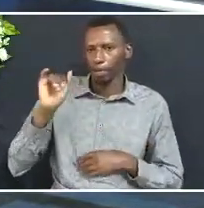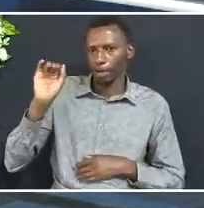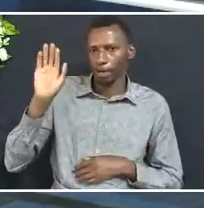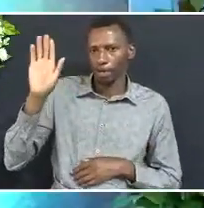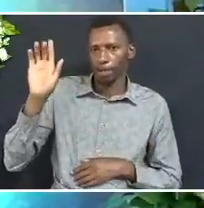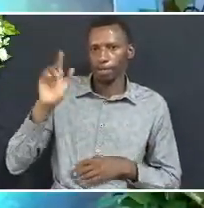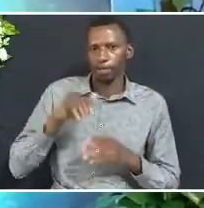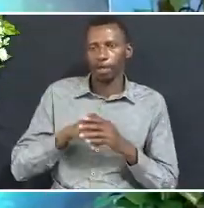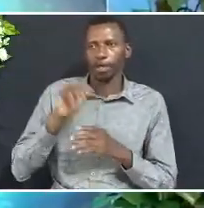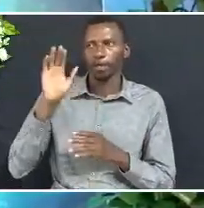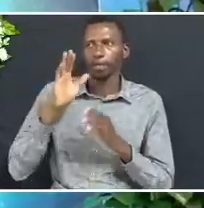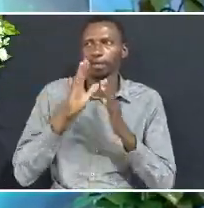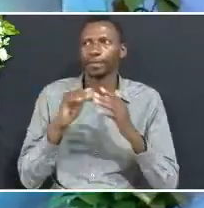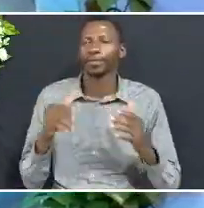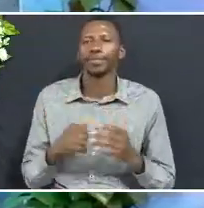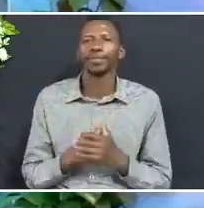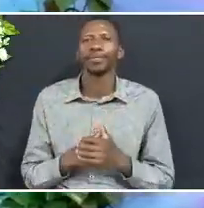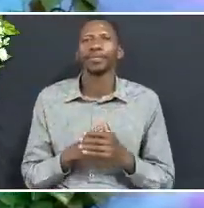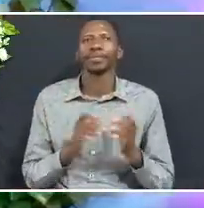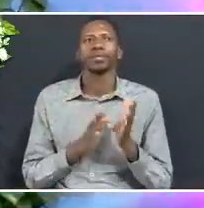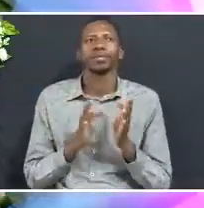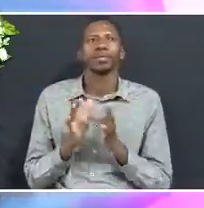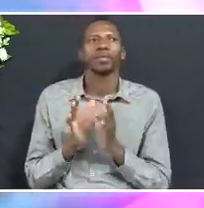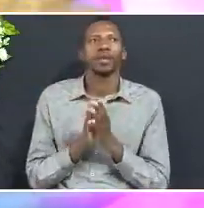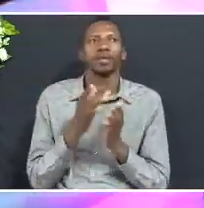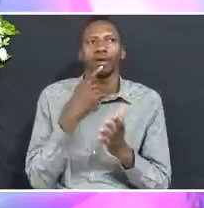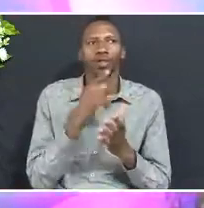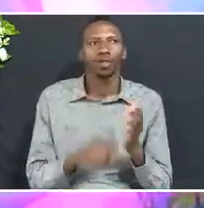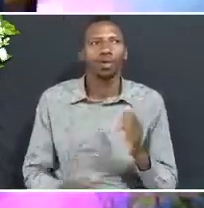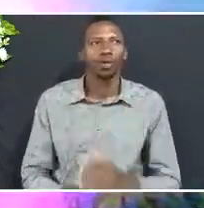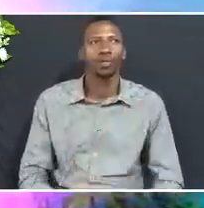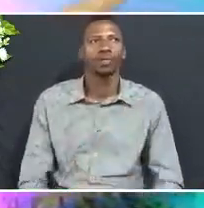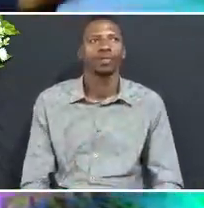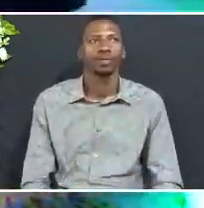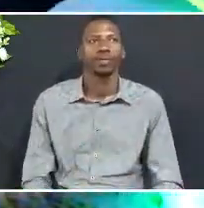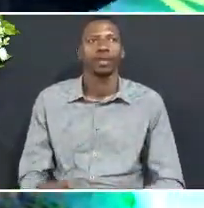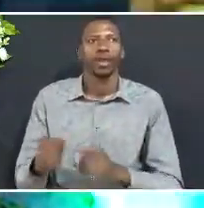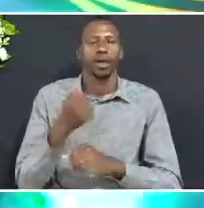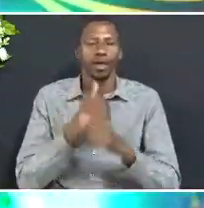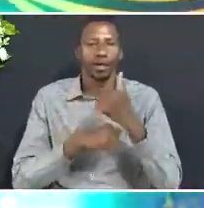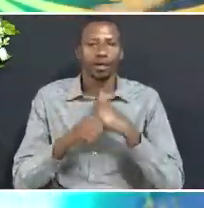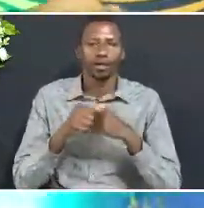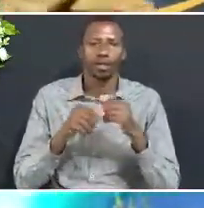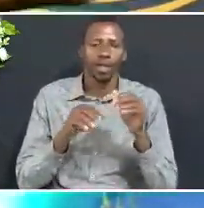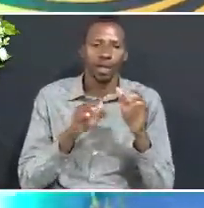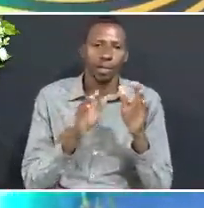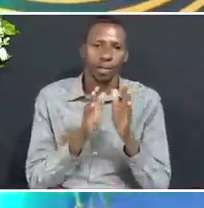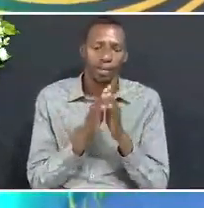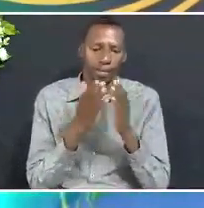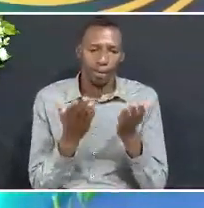service? The Bible says, the Spirit of Prophets says in the Acts of the Apostles, page